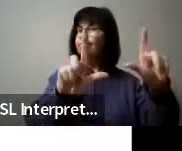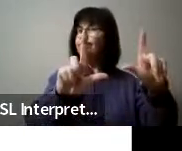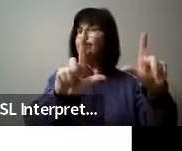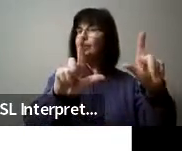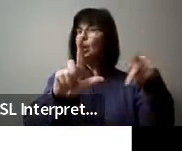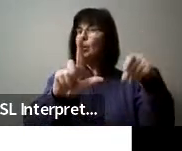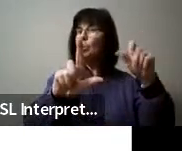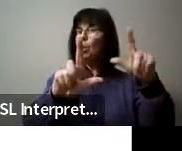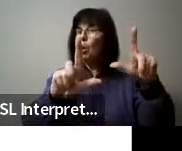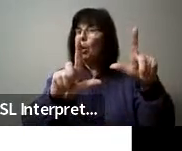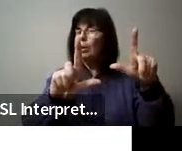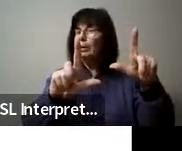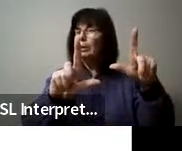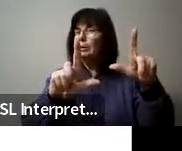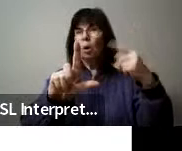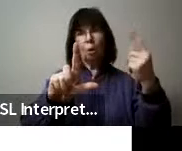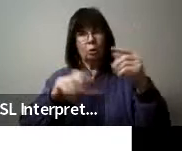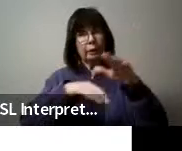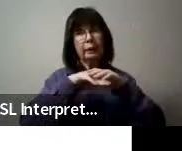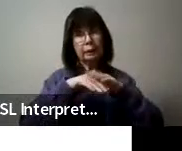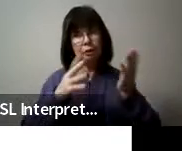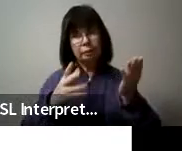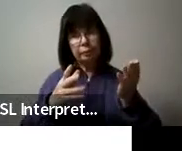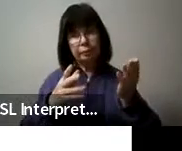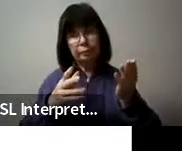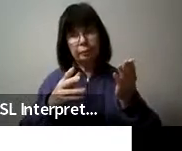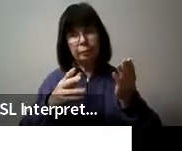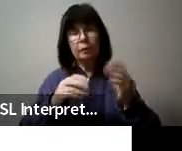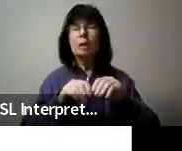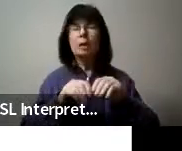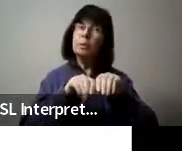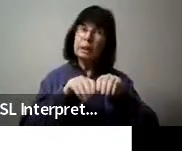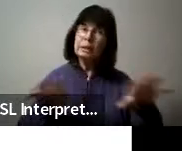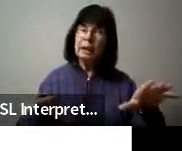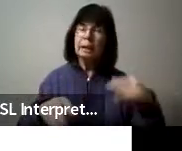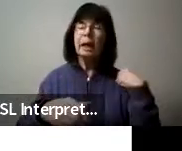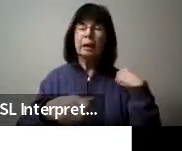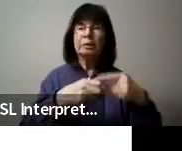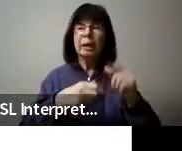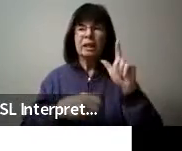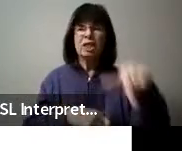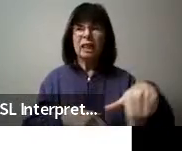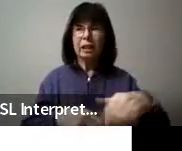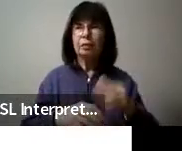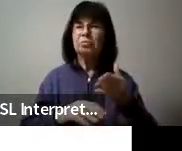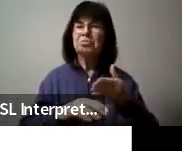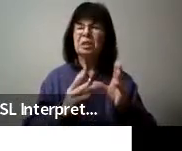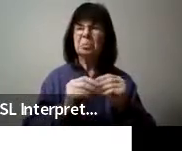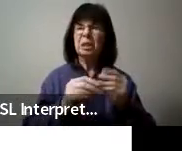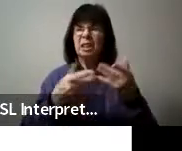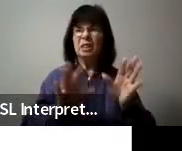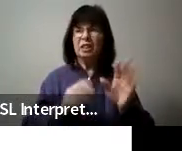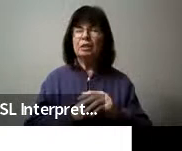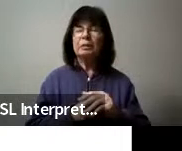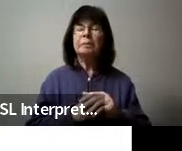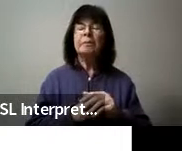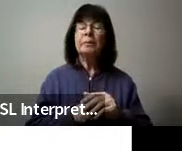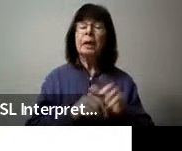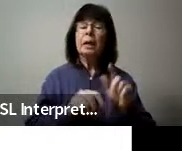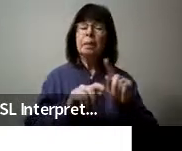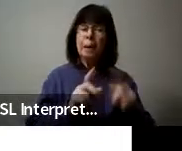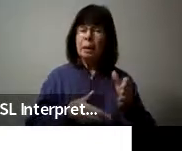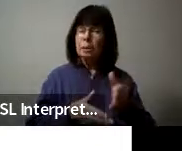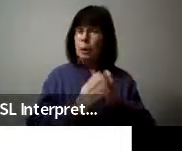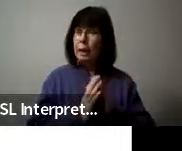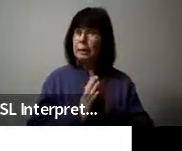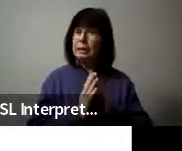right now it's only in English. We'll send it out to attendees in Spanish after the meeting to capture, but we're asking you